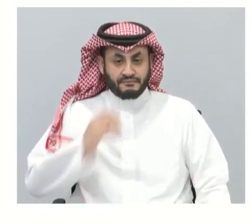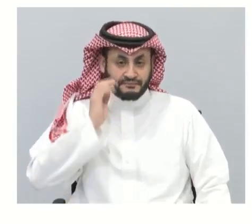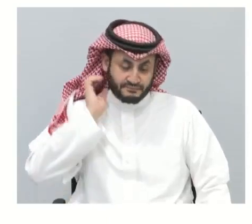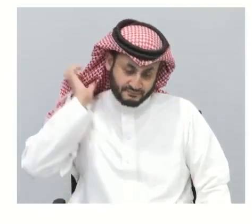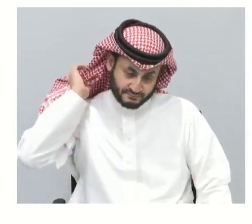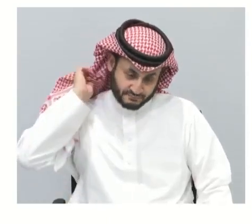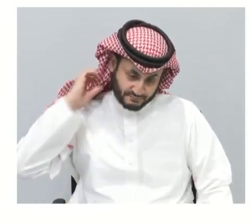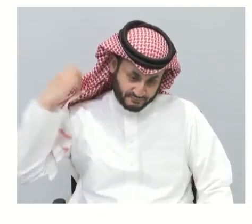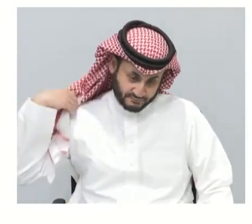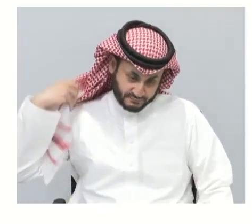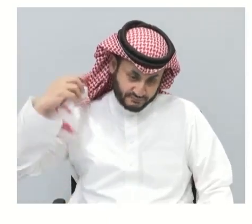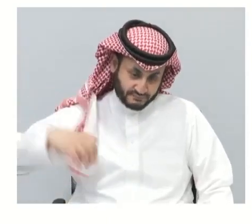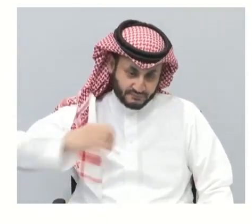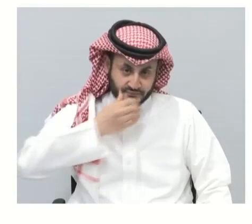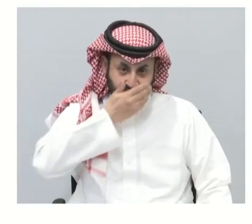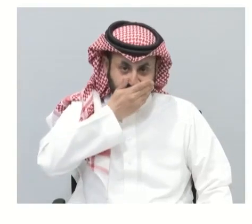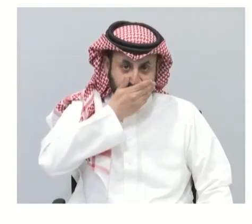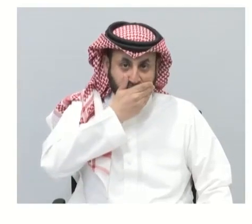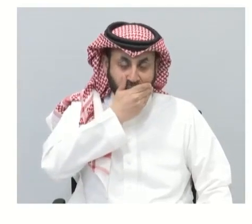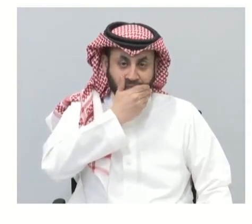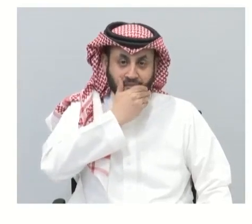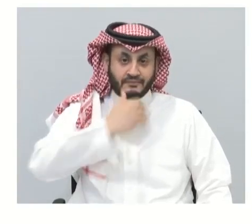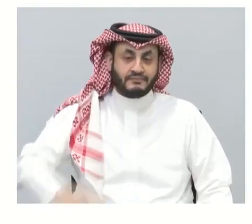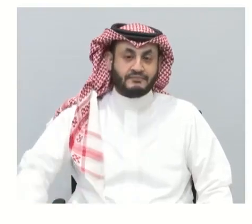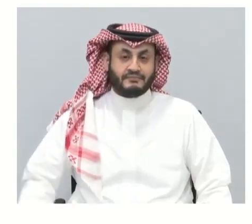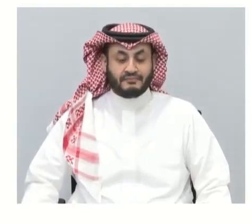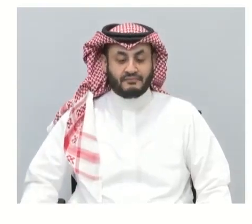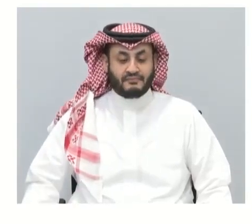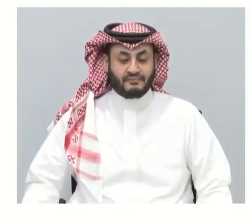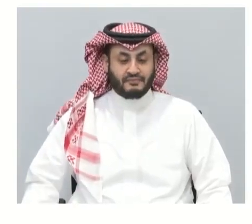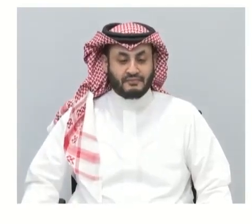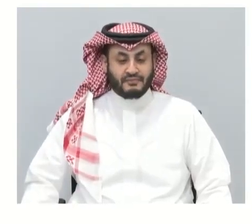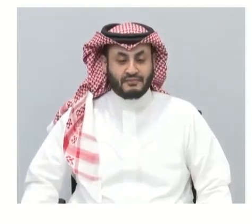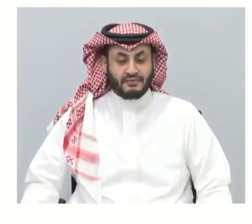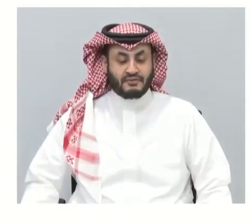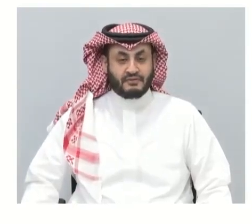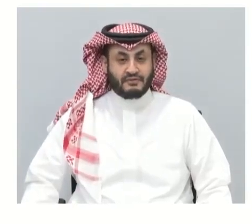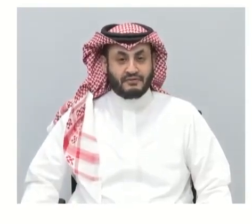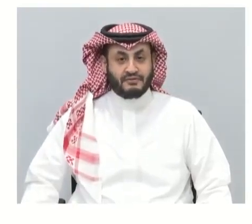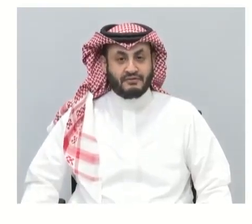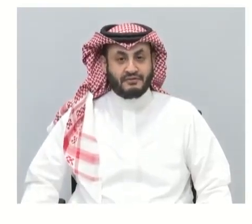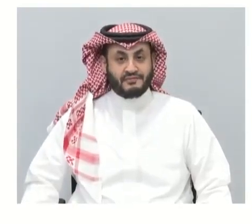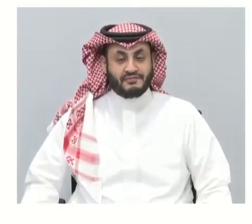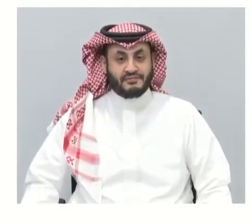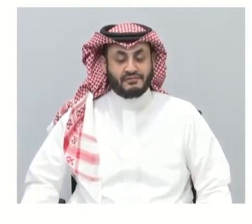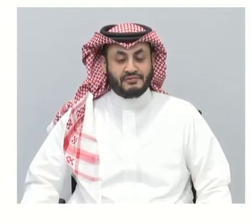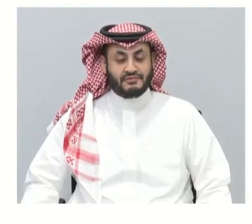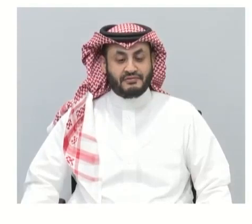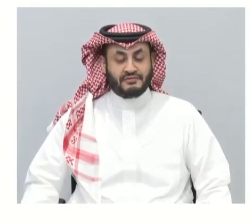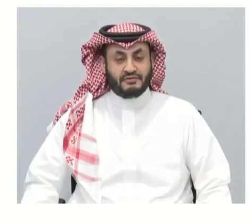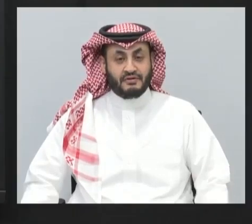So counting numbers, how many? Present perfect simple tense. How about the present perfect progressive